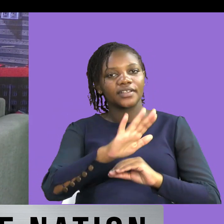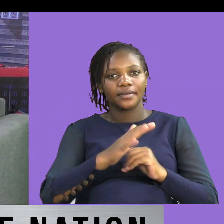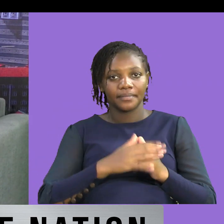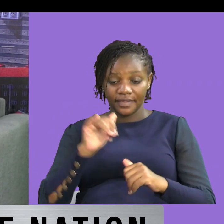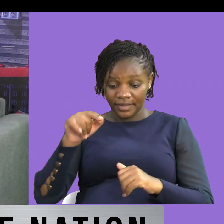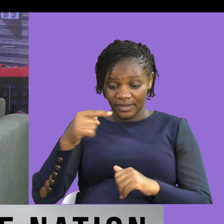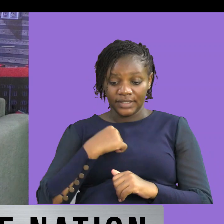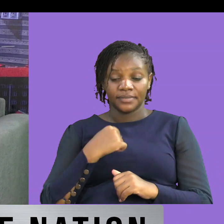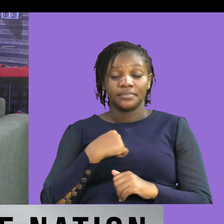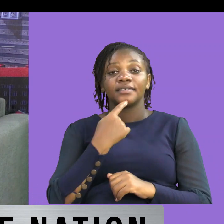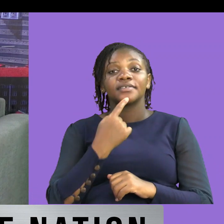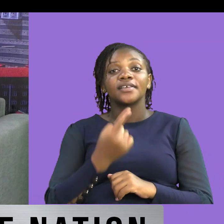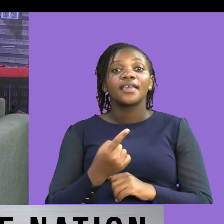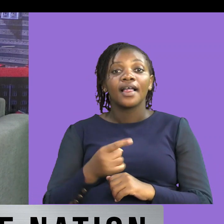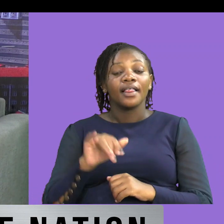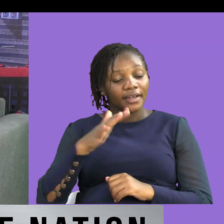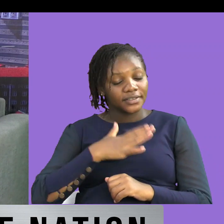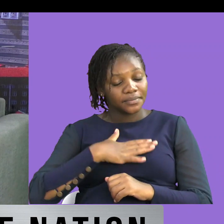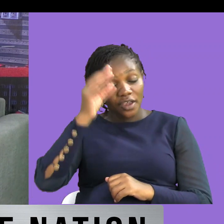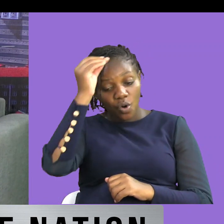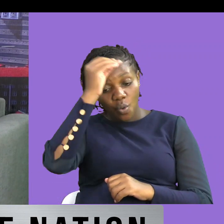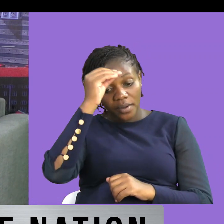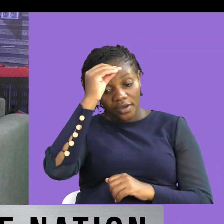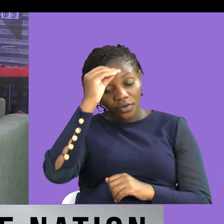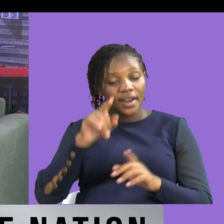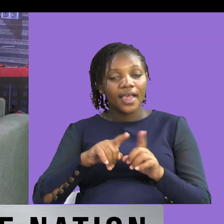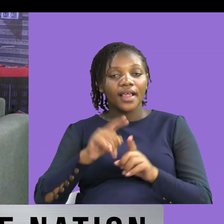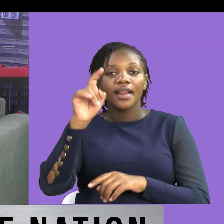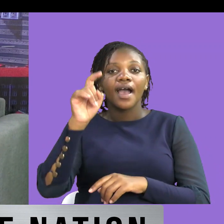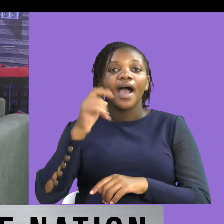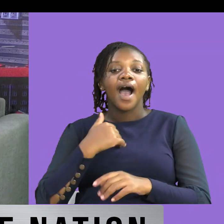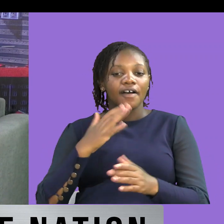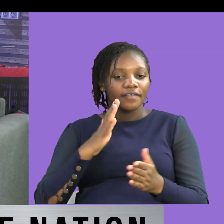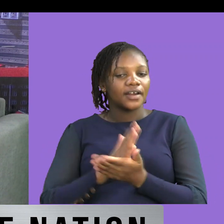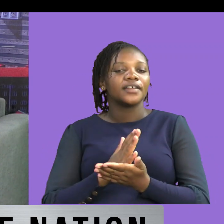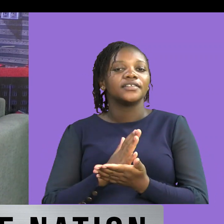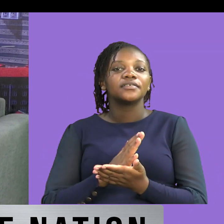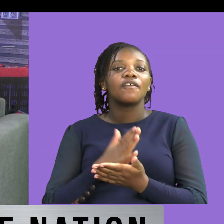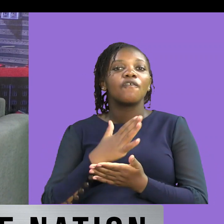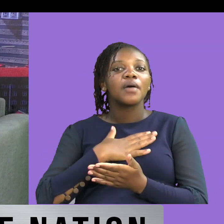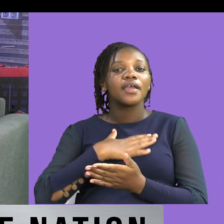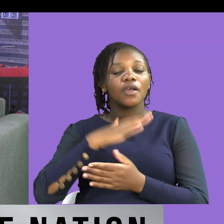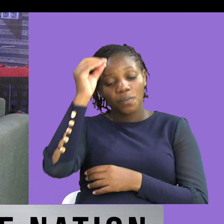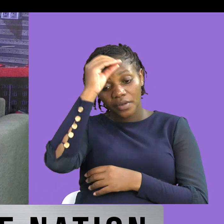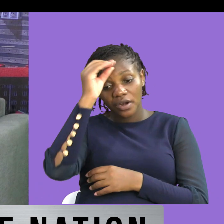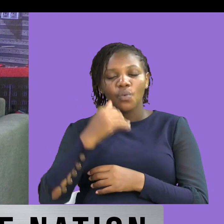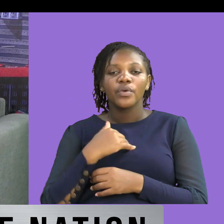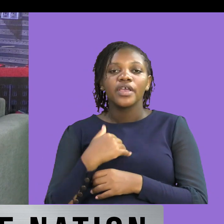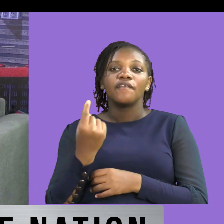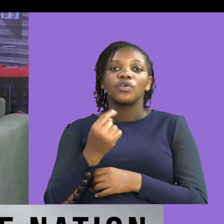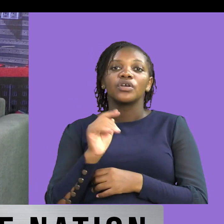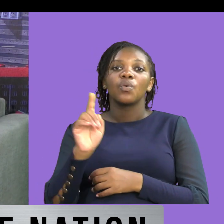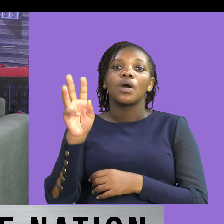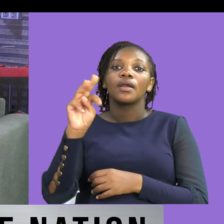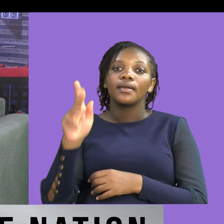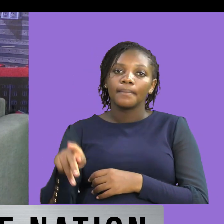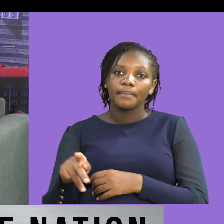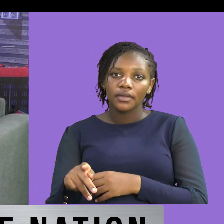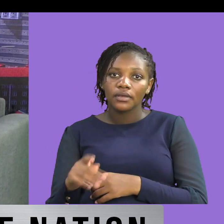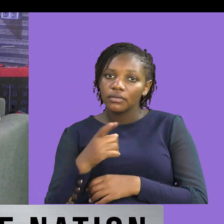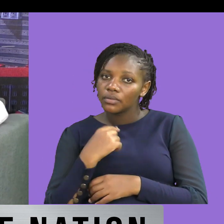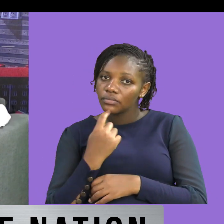saying, it's my opinion. It's my opinion, and I have the right to my opinion. There's only one member of parliament in Kenya.